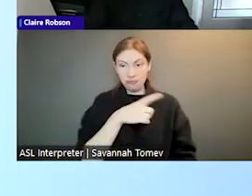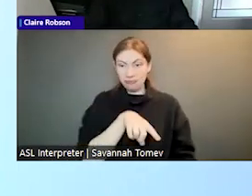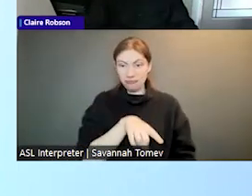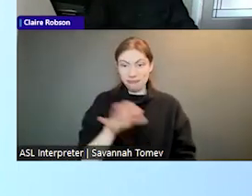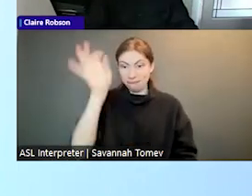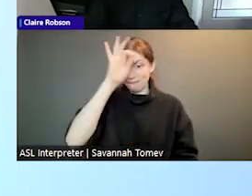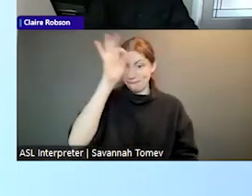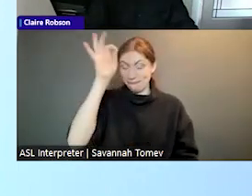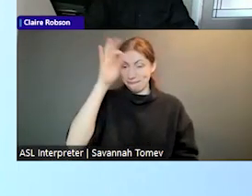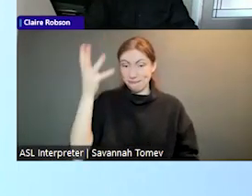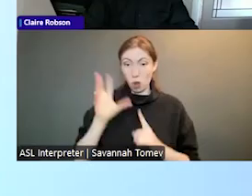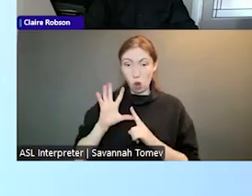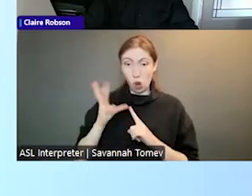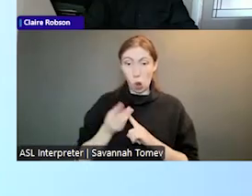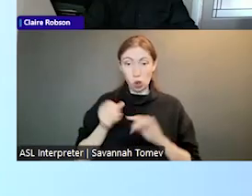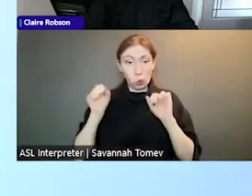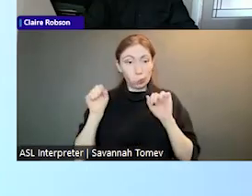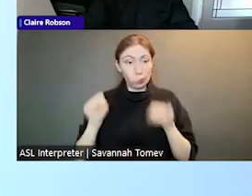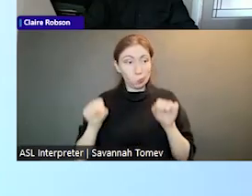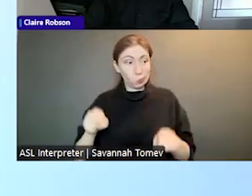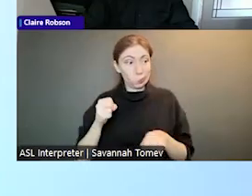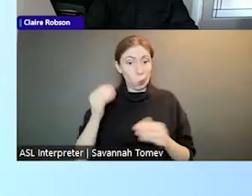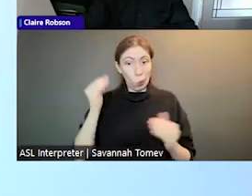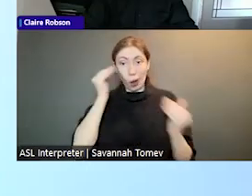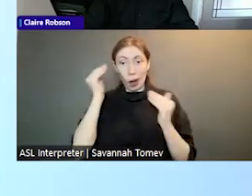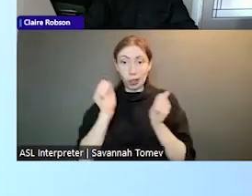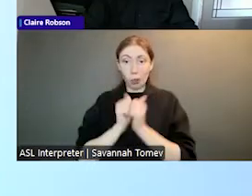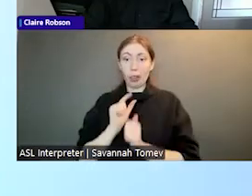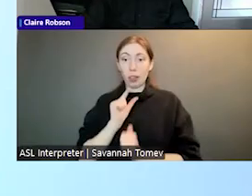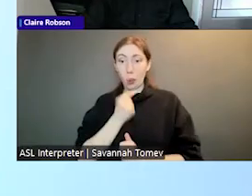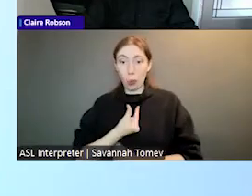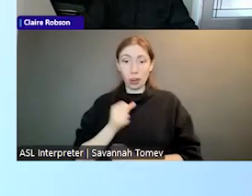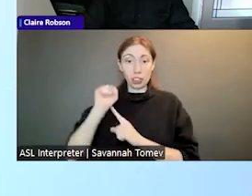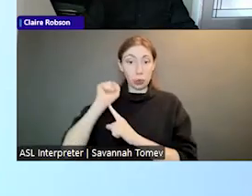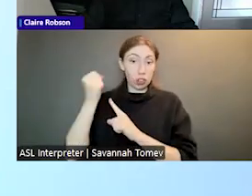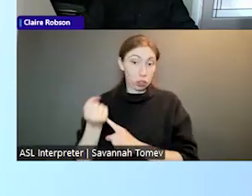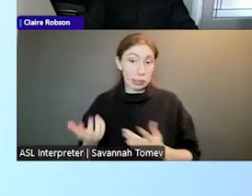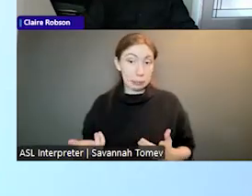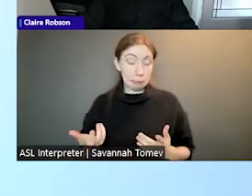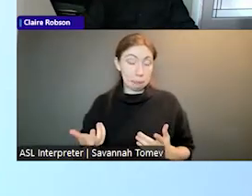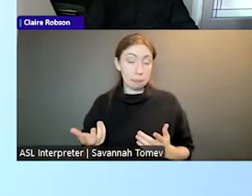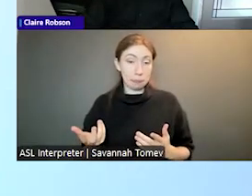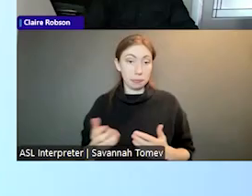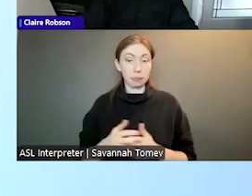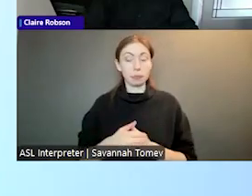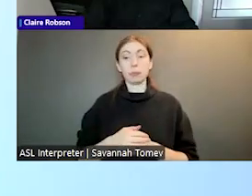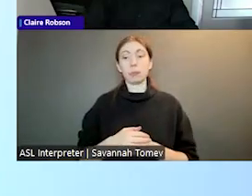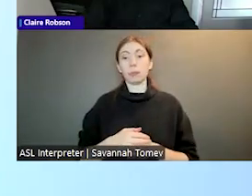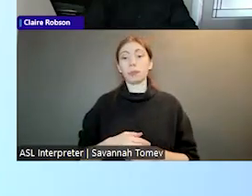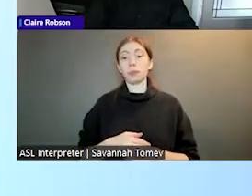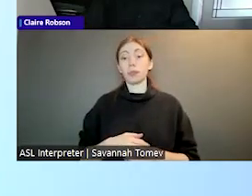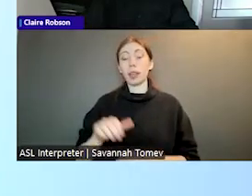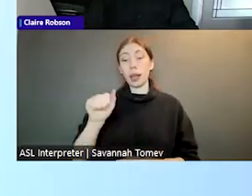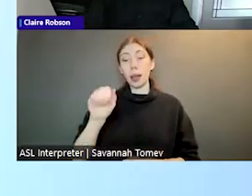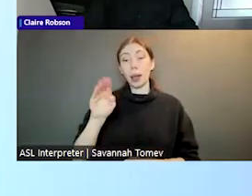cultural competency in queer situations. Abuse and neglect by